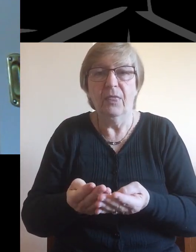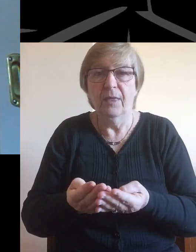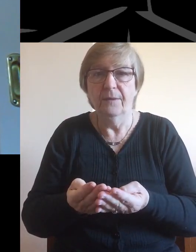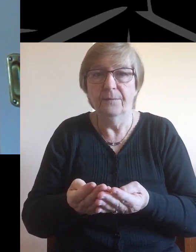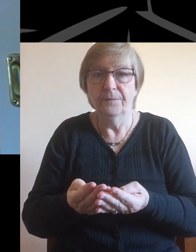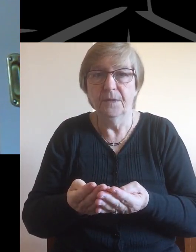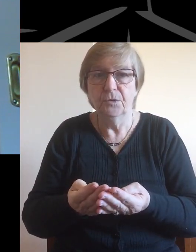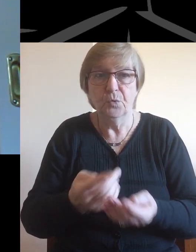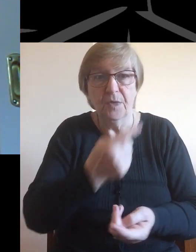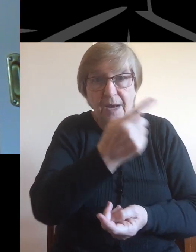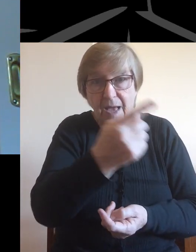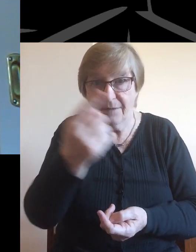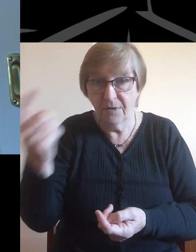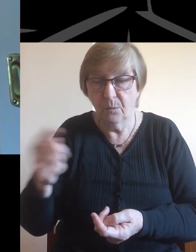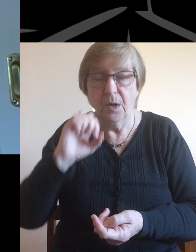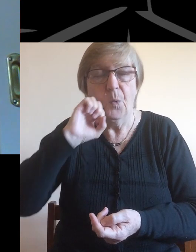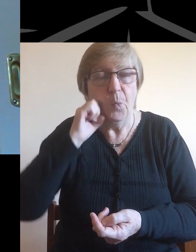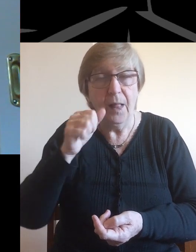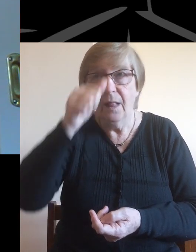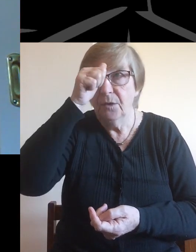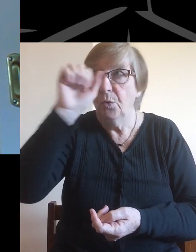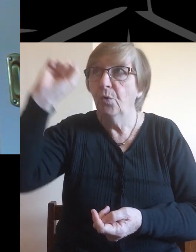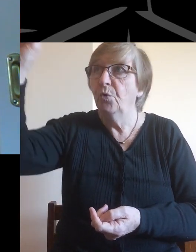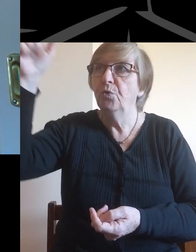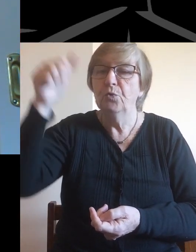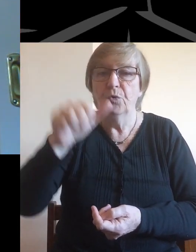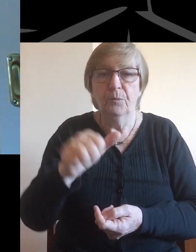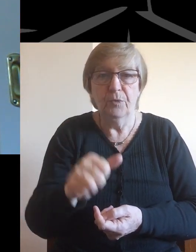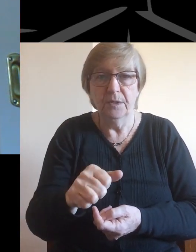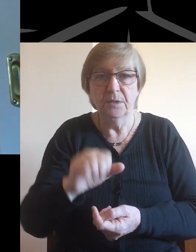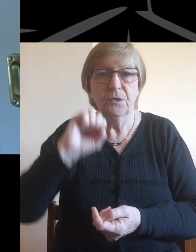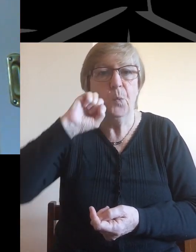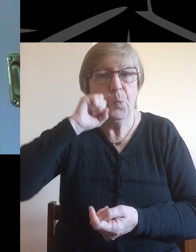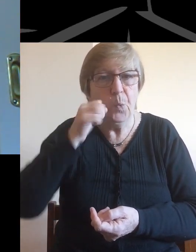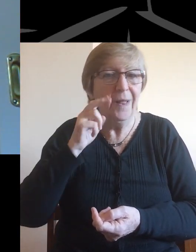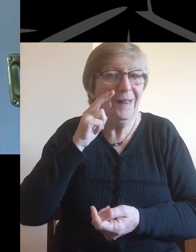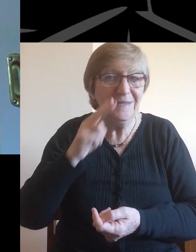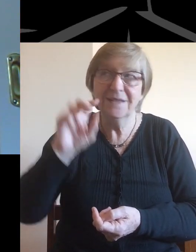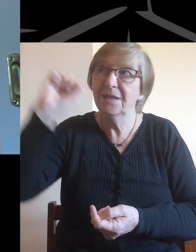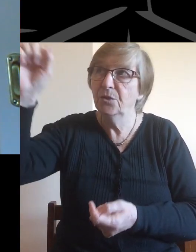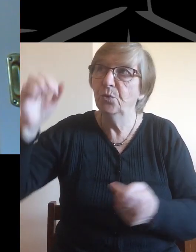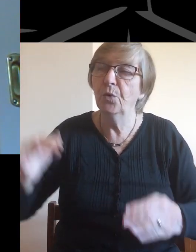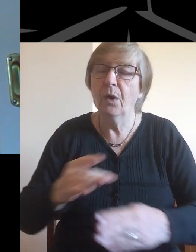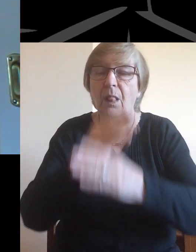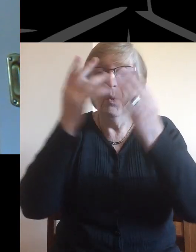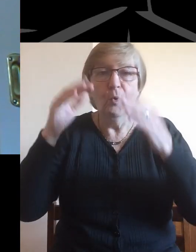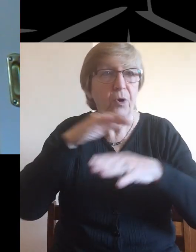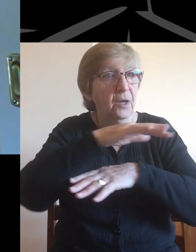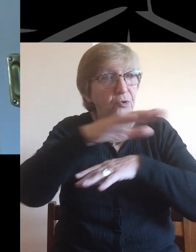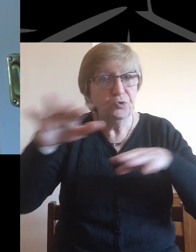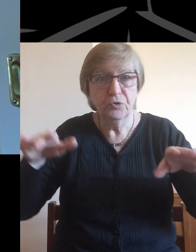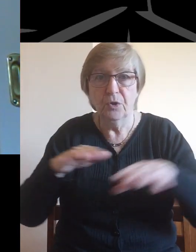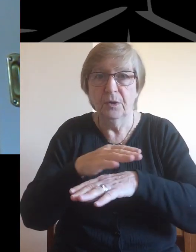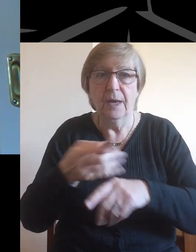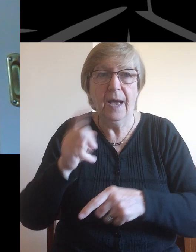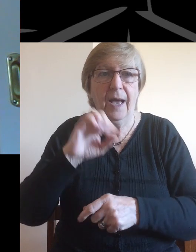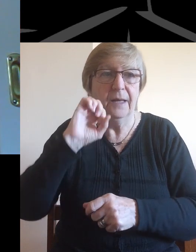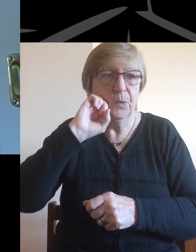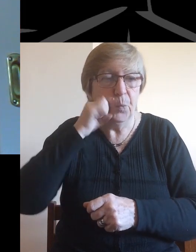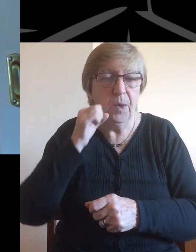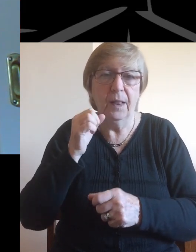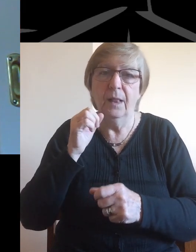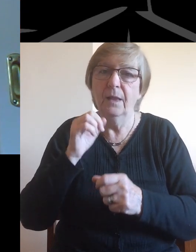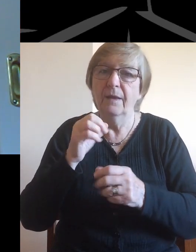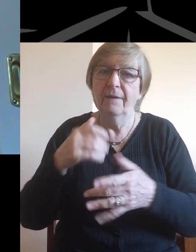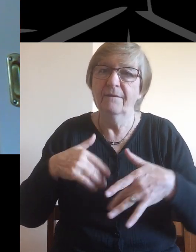that everyone will know your presence, will see your glory shining all around, and will feel